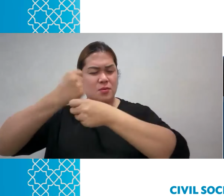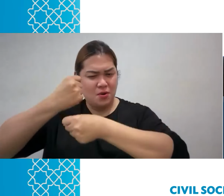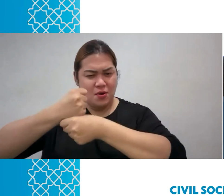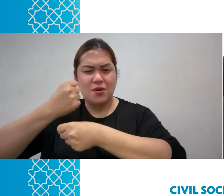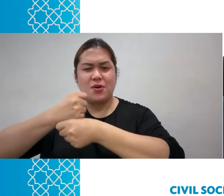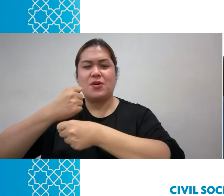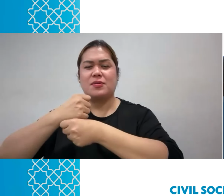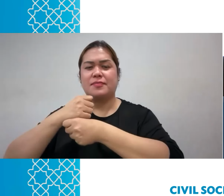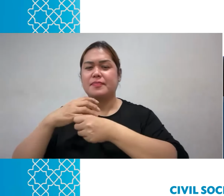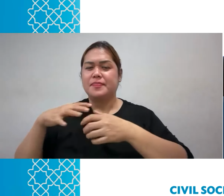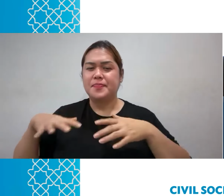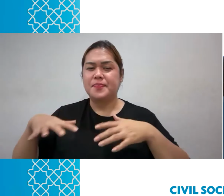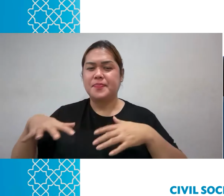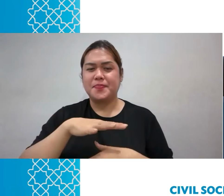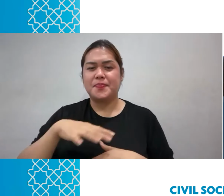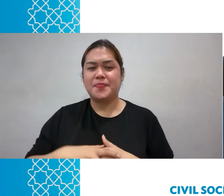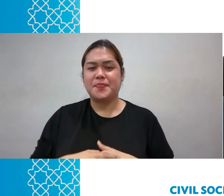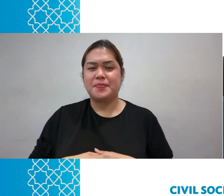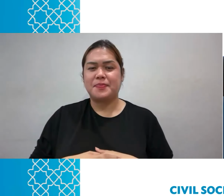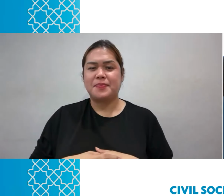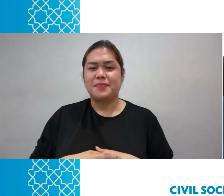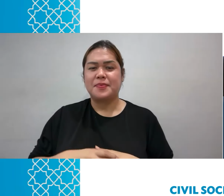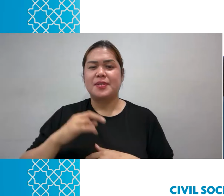the Jharkhand